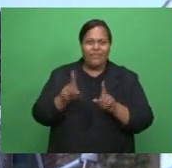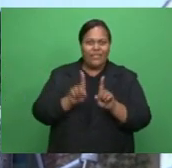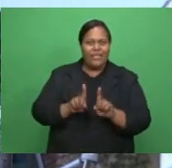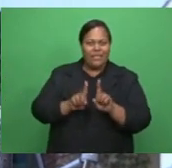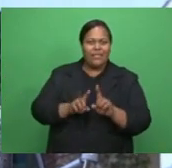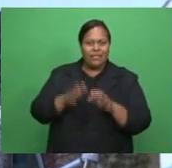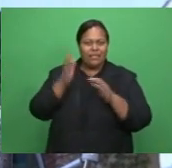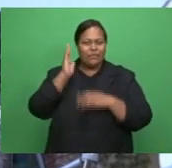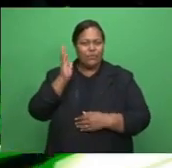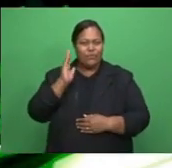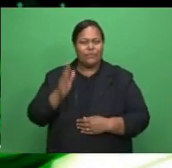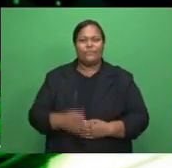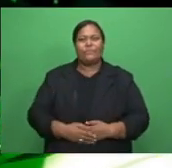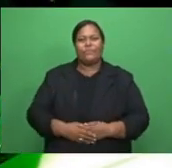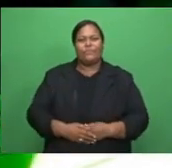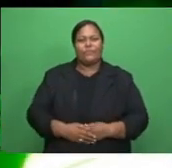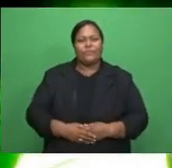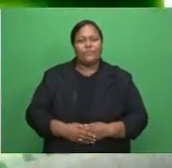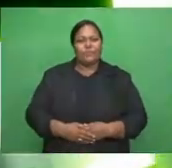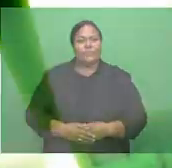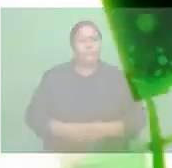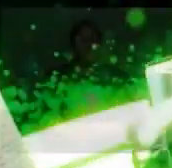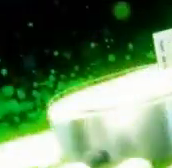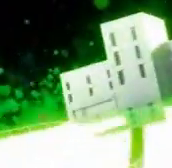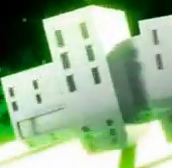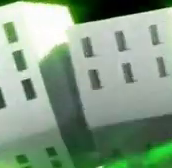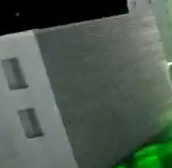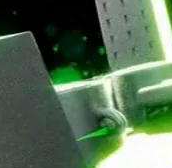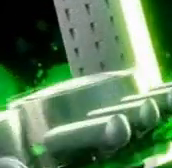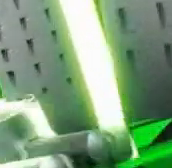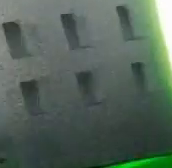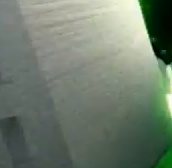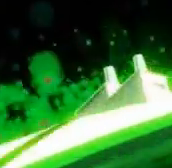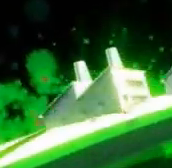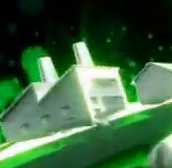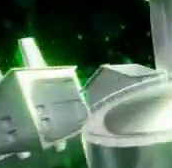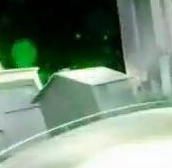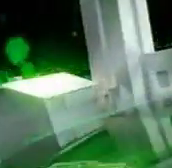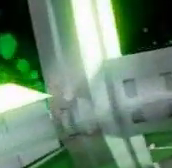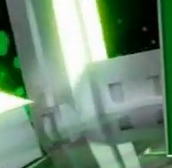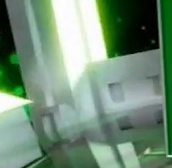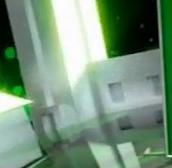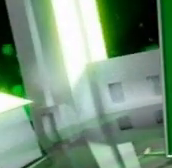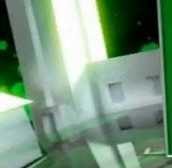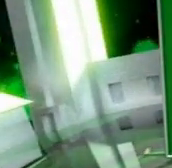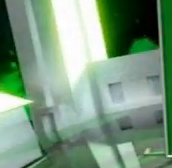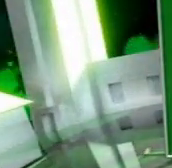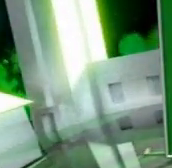forth every day.